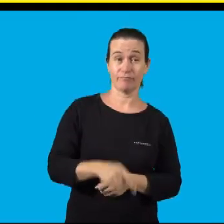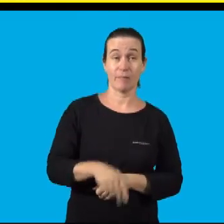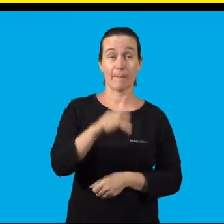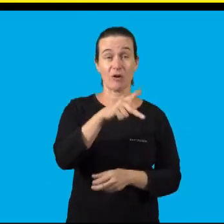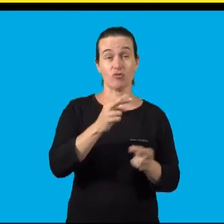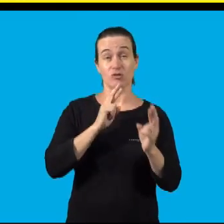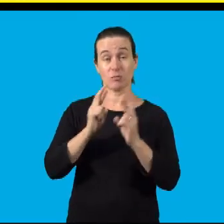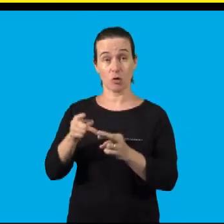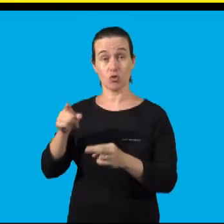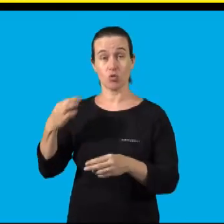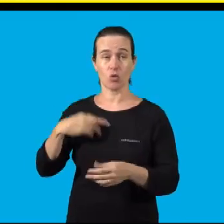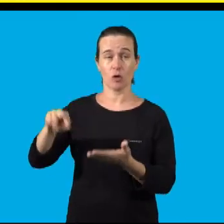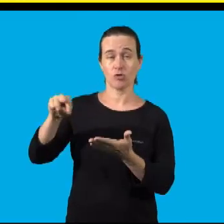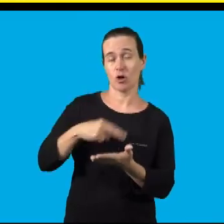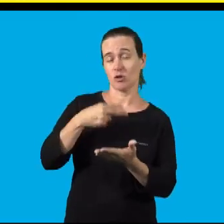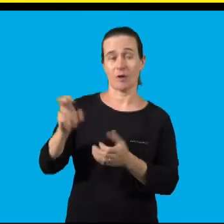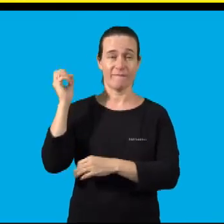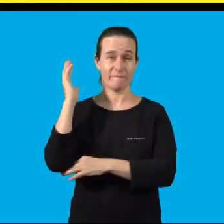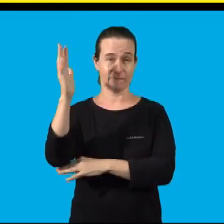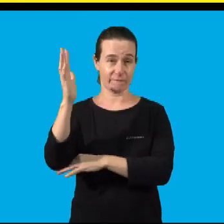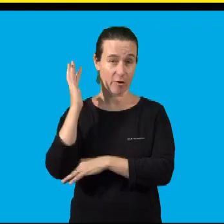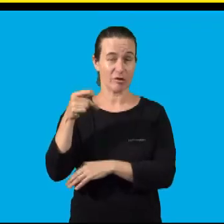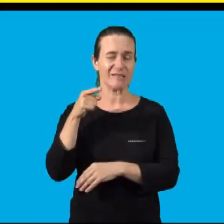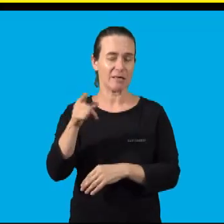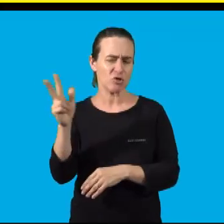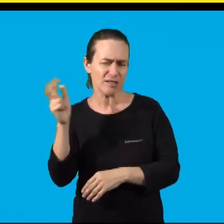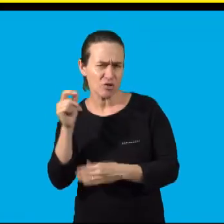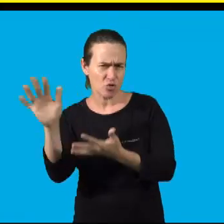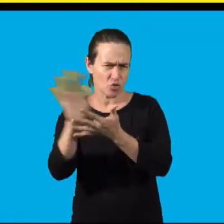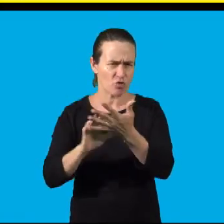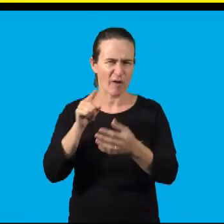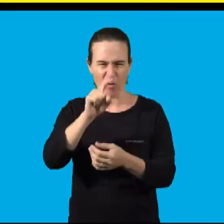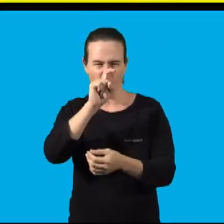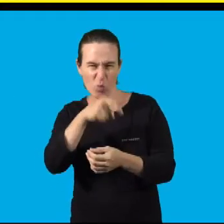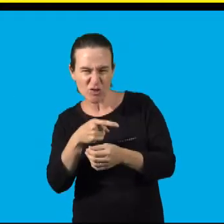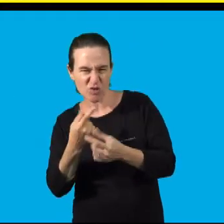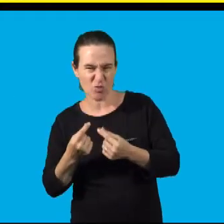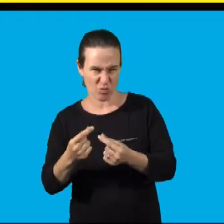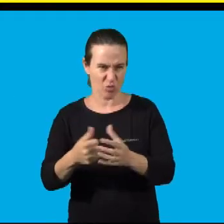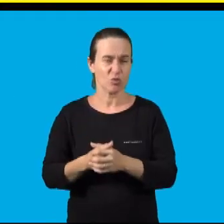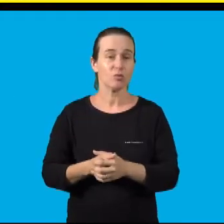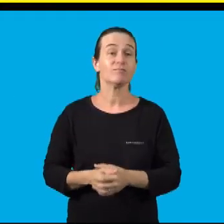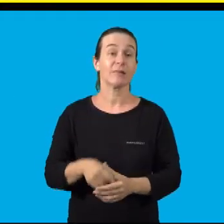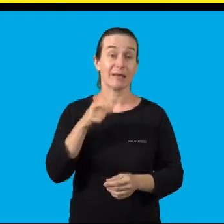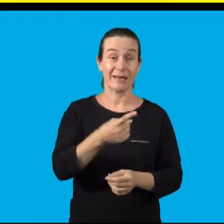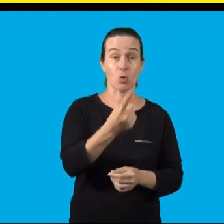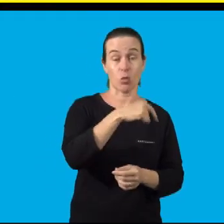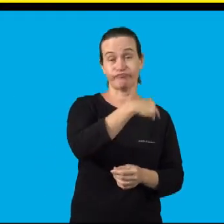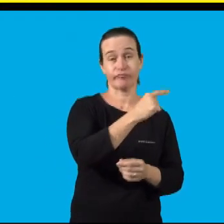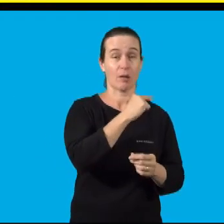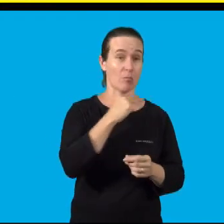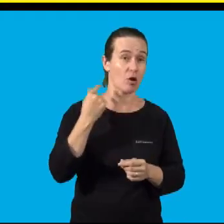Paris responds to the girls dancing in the forest and the rumors of witchcraft by calling Reverend Hale to investigate